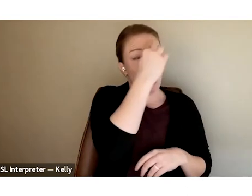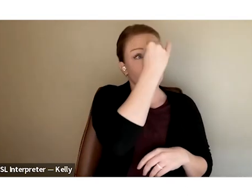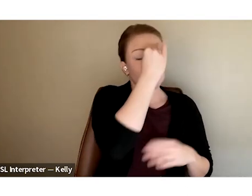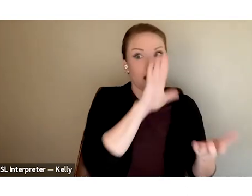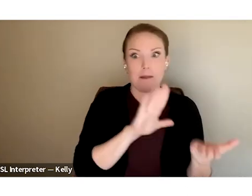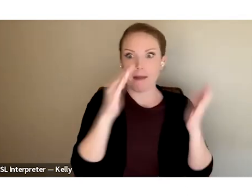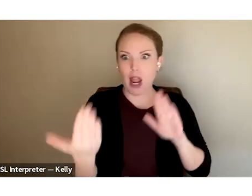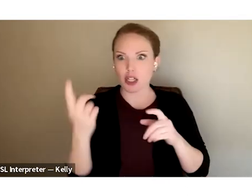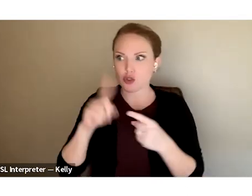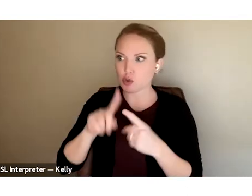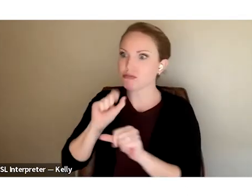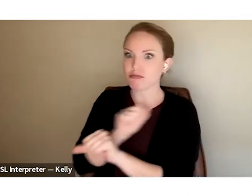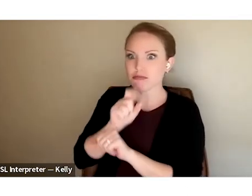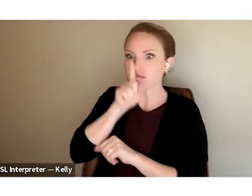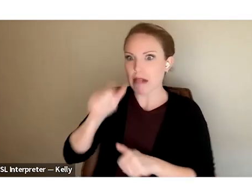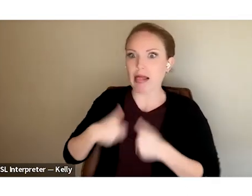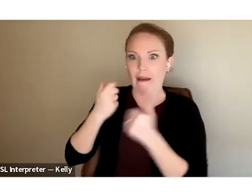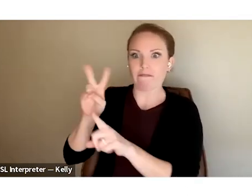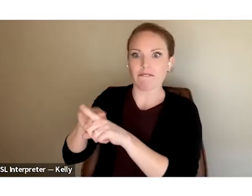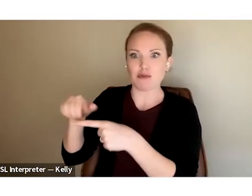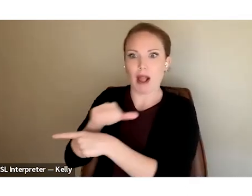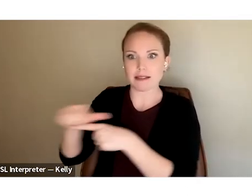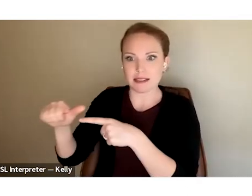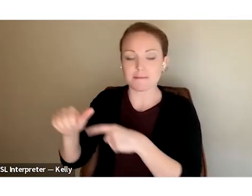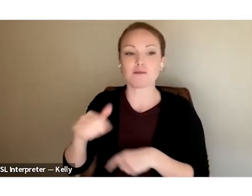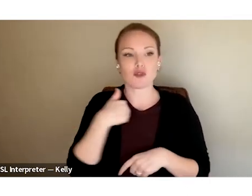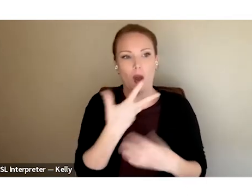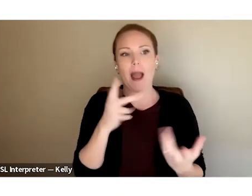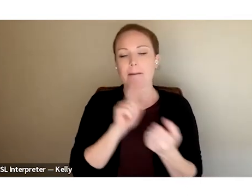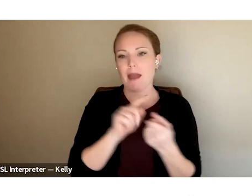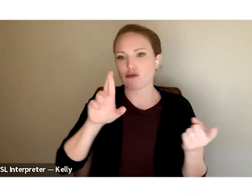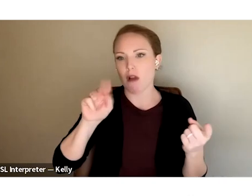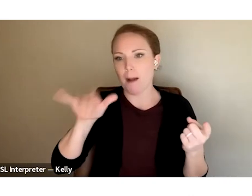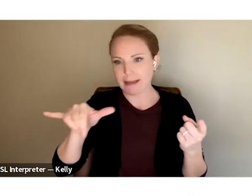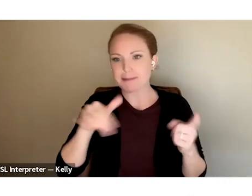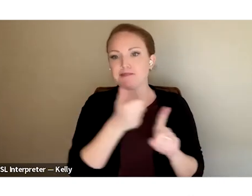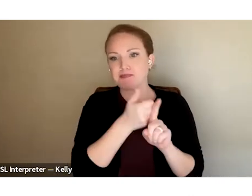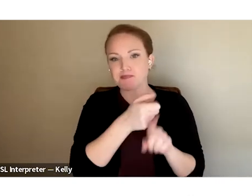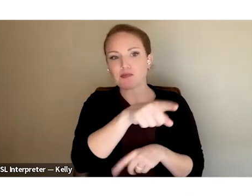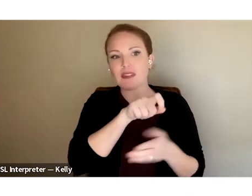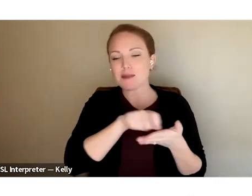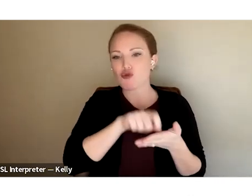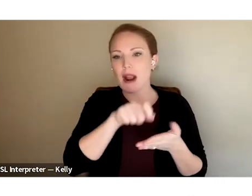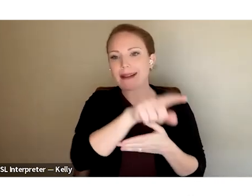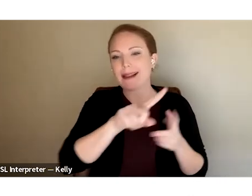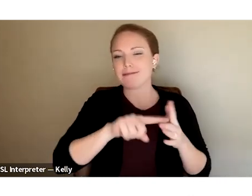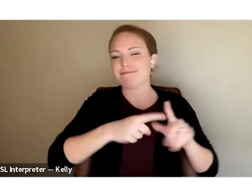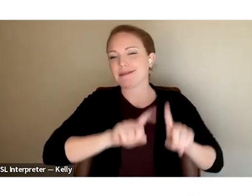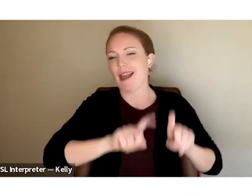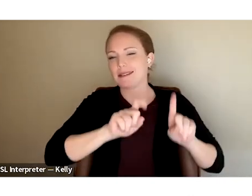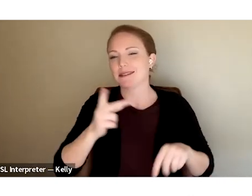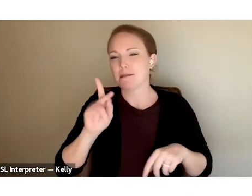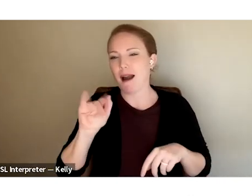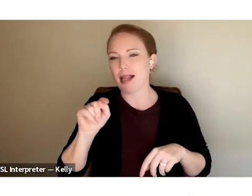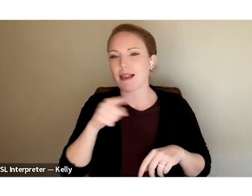So how did I enter into this space? Again, I'm meeting Rami when he's producing or he's writing a pilot that he's going to